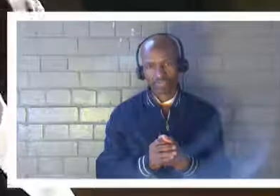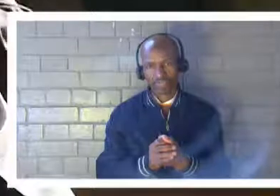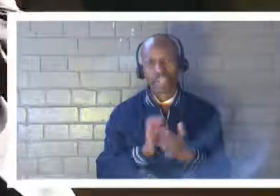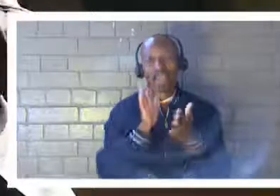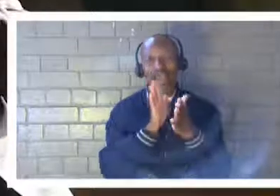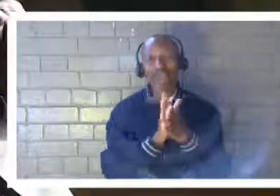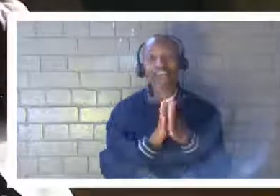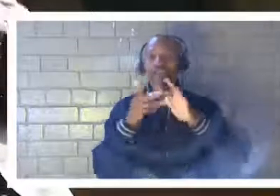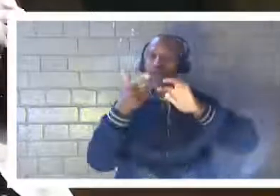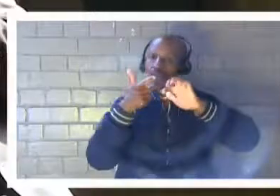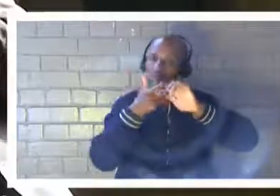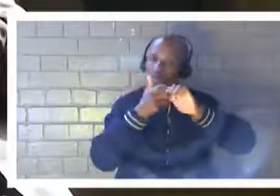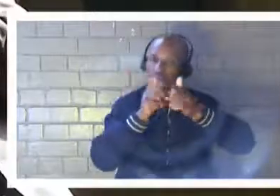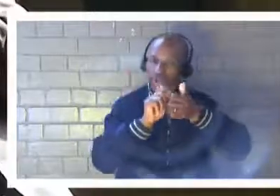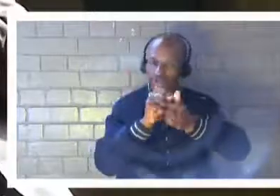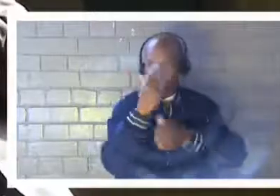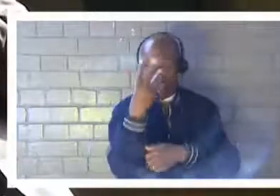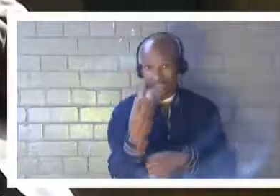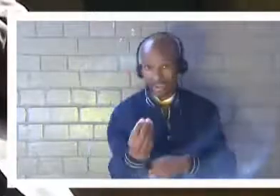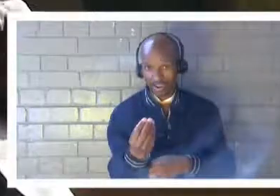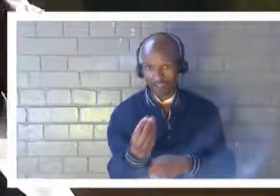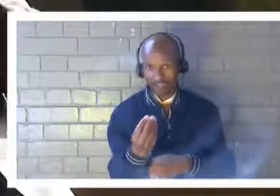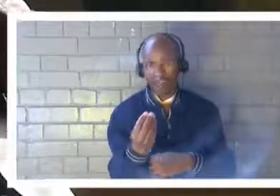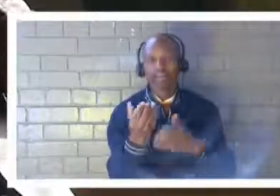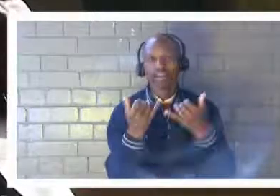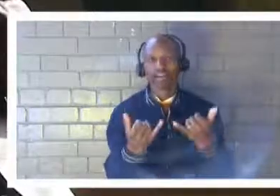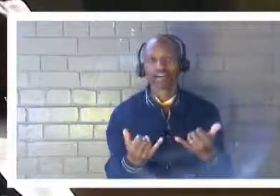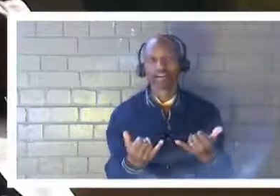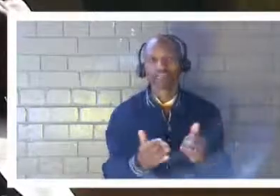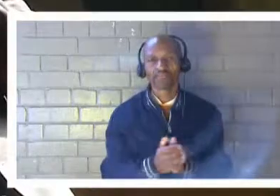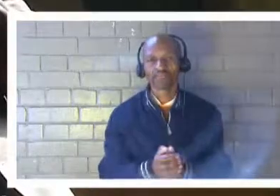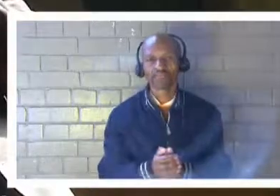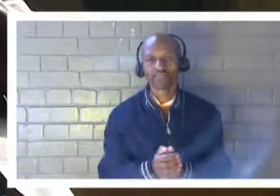And the problem that we have is that